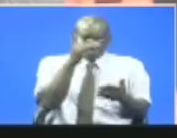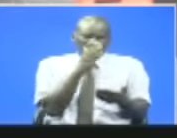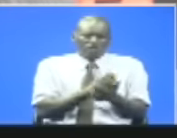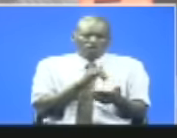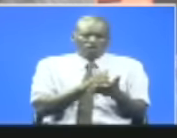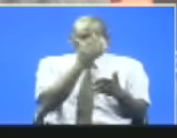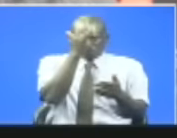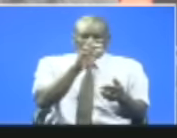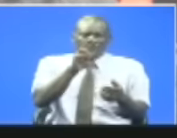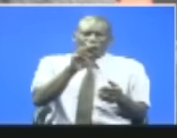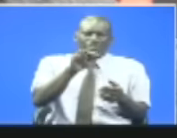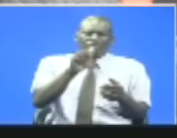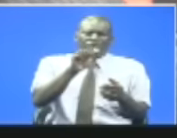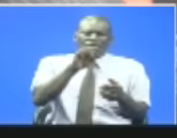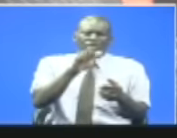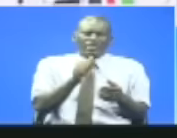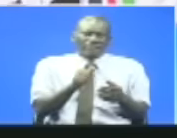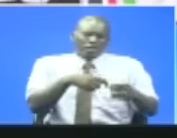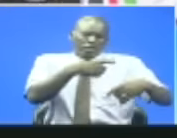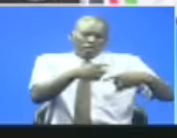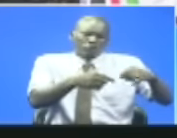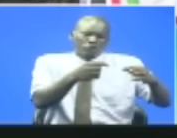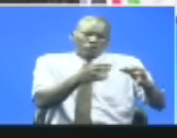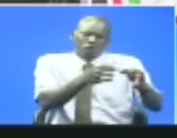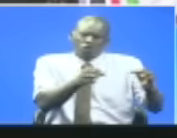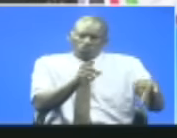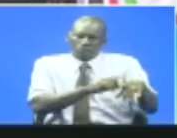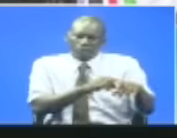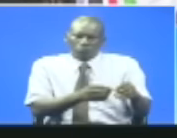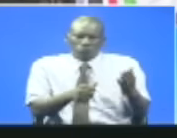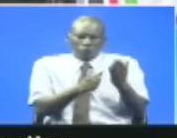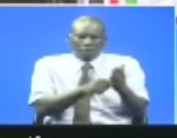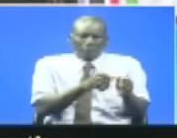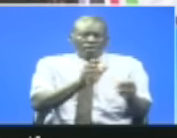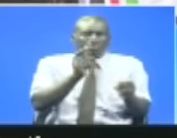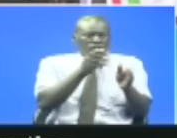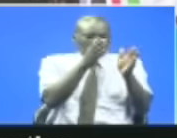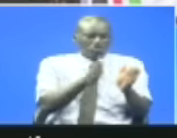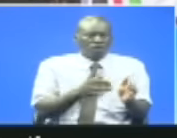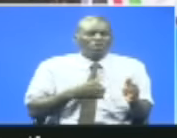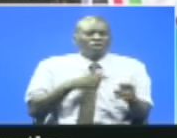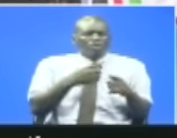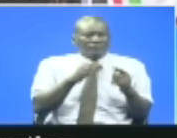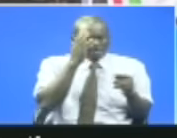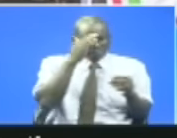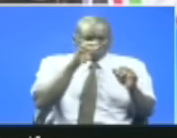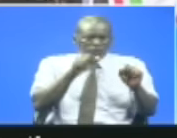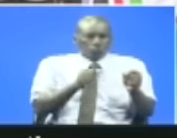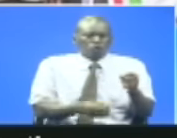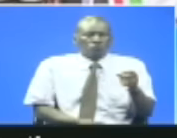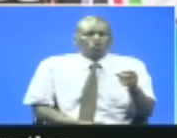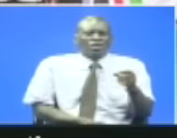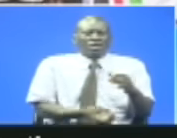That is why NASA is stretching this a little longer. But I think they might be able to get a formula and get a